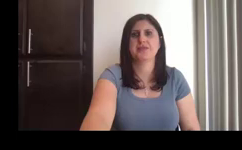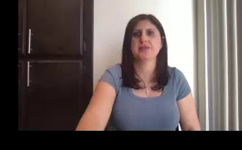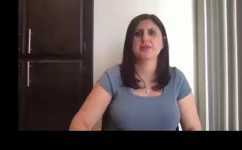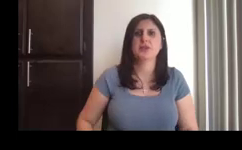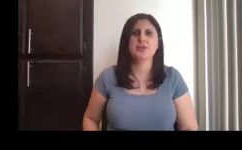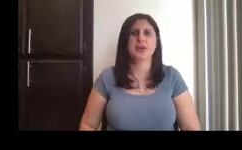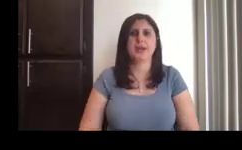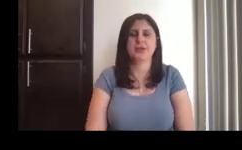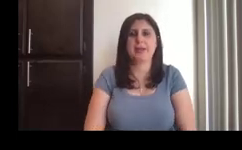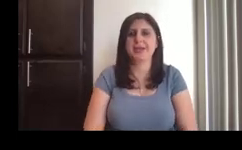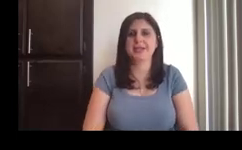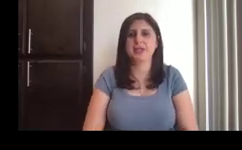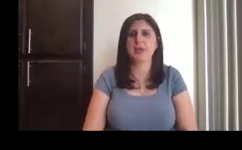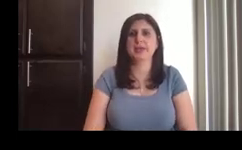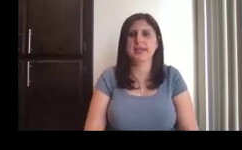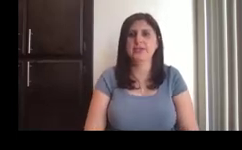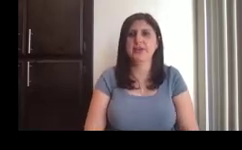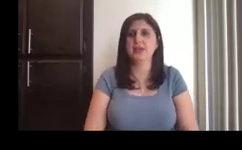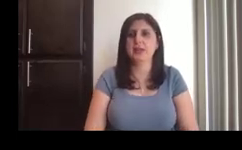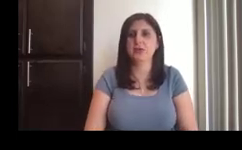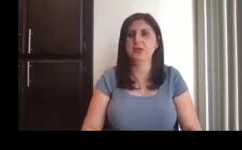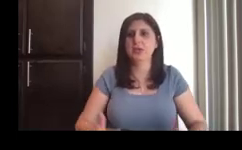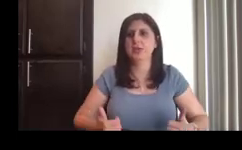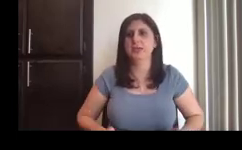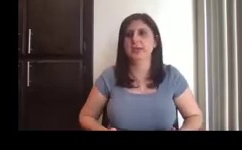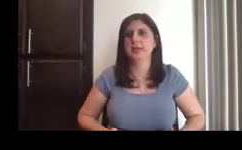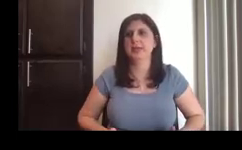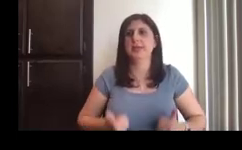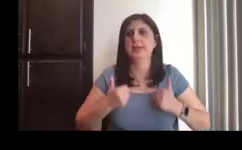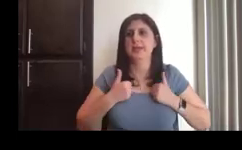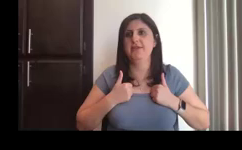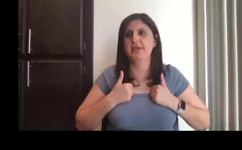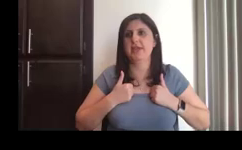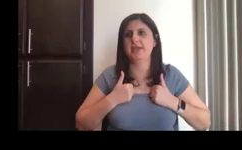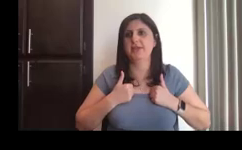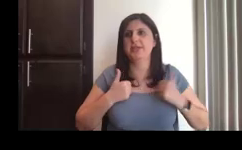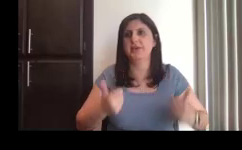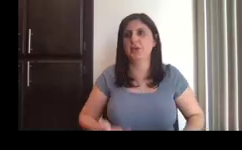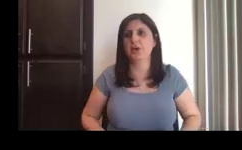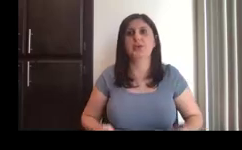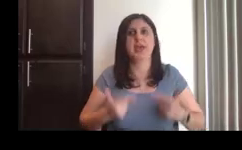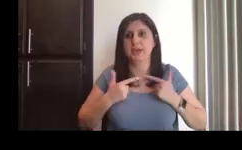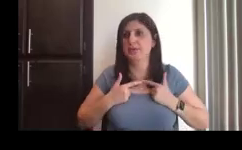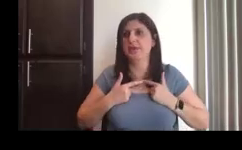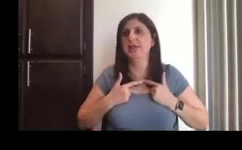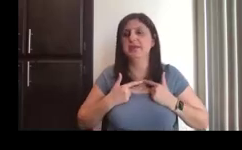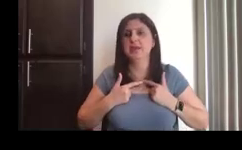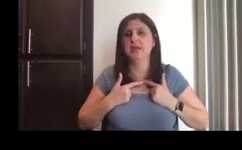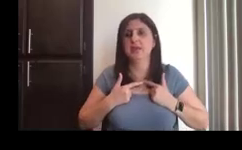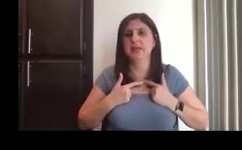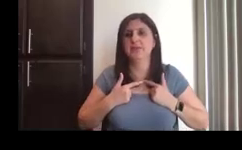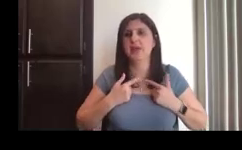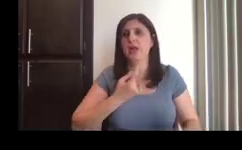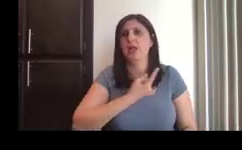Okay. 3.9 vocabulary. So live alone. Live, again, either this way or you can do it with